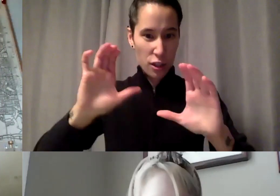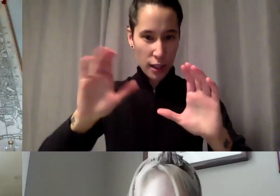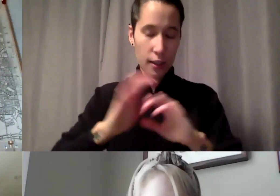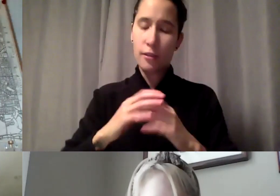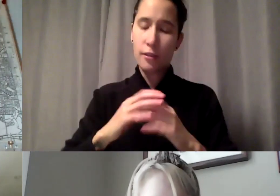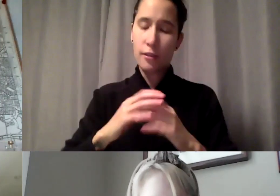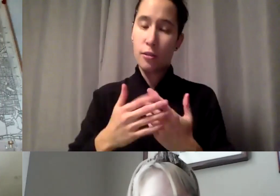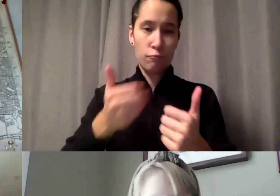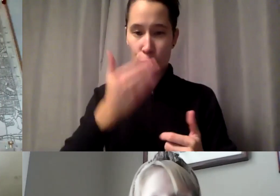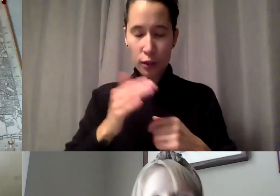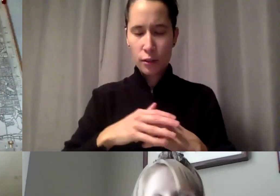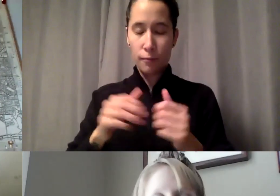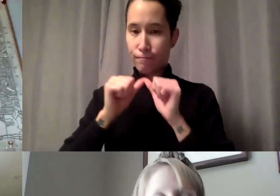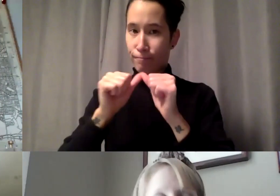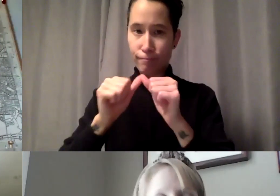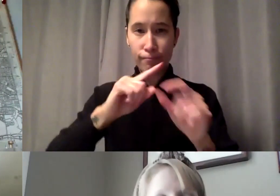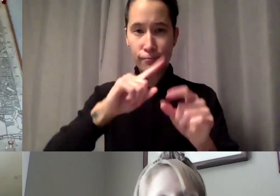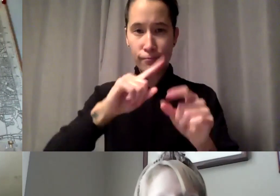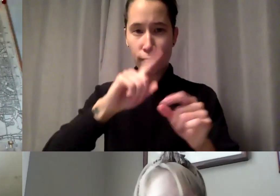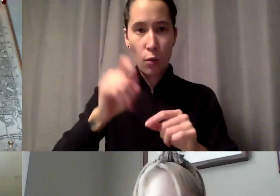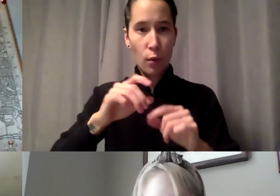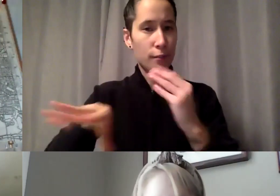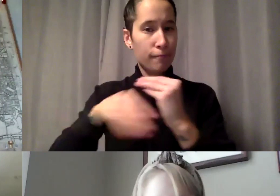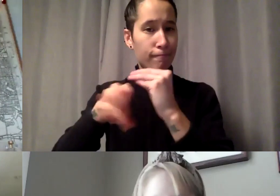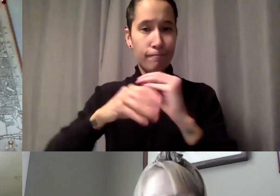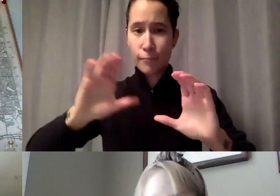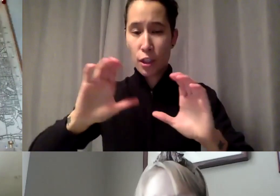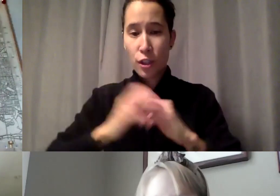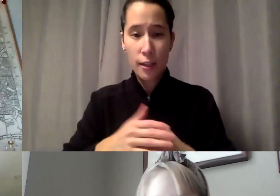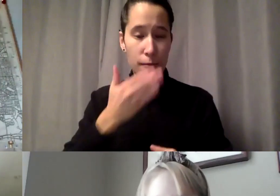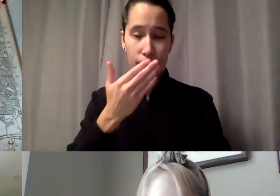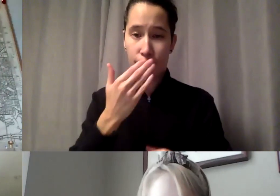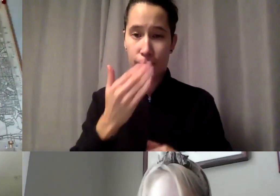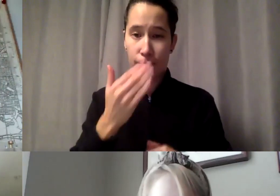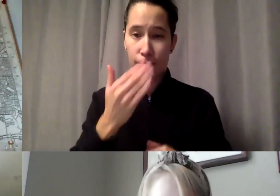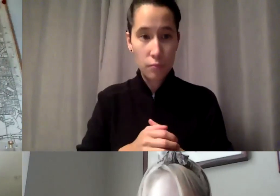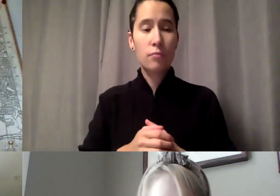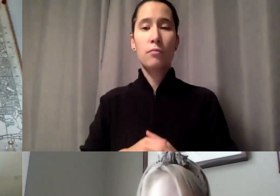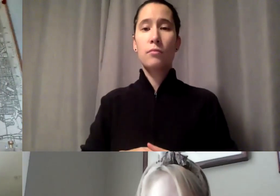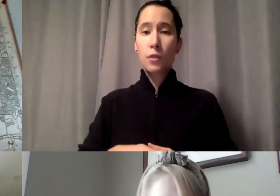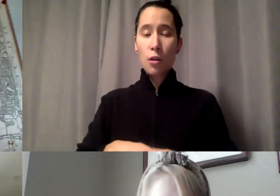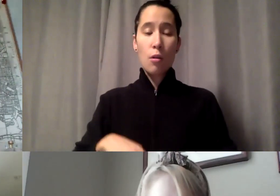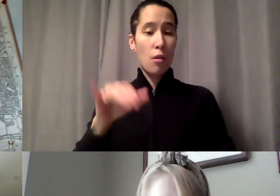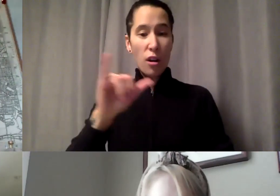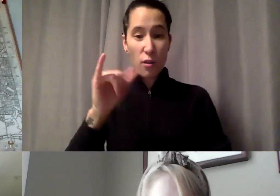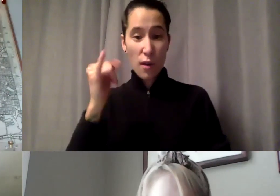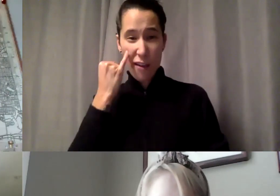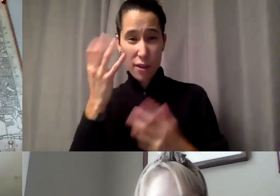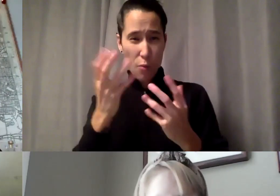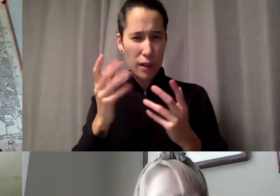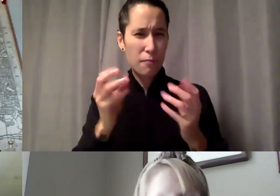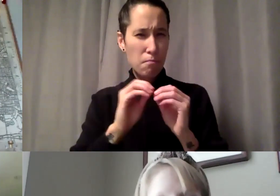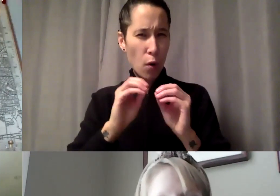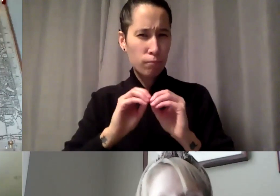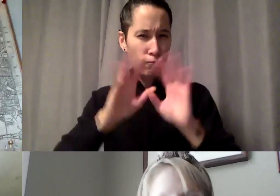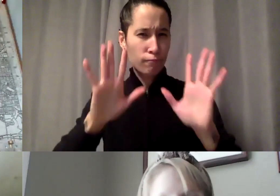coming. And Heather will be specifically looking as we're, if I'm posing a question to Jared and you want something to be clarified a little bit